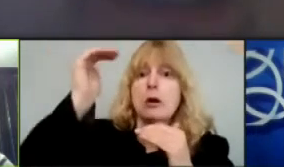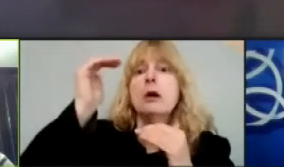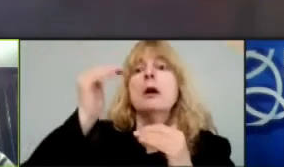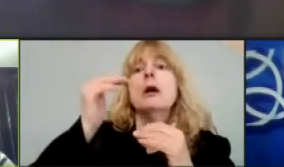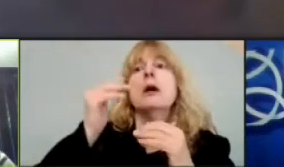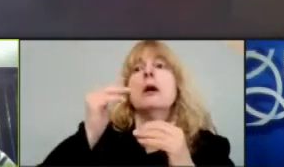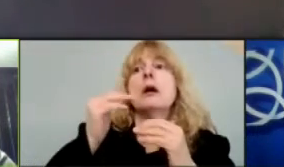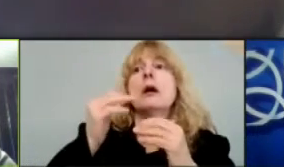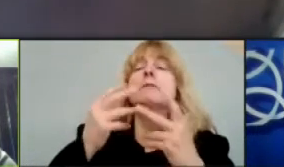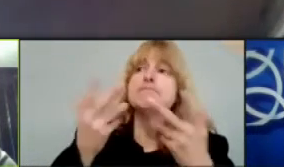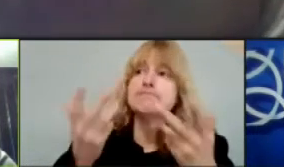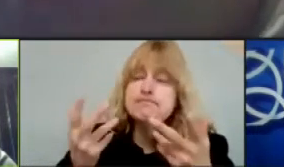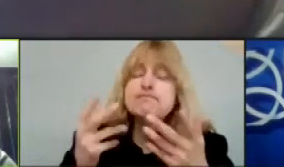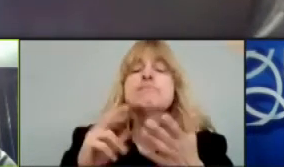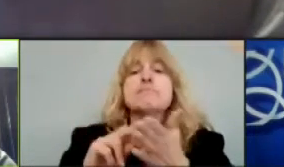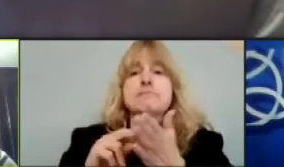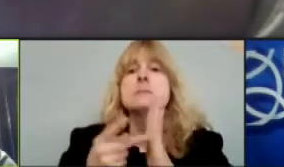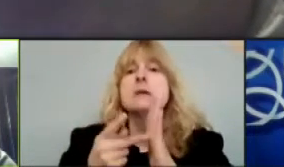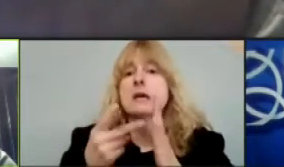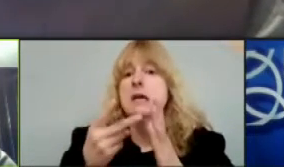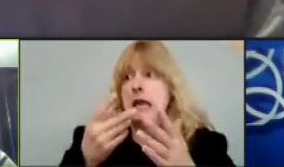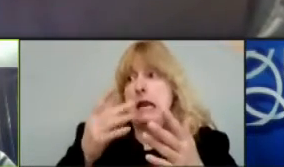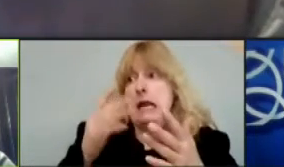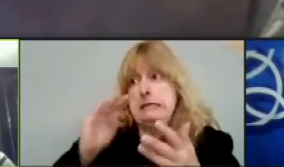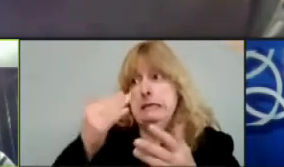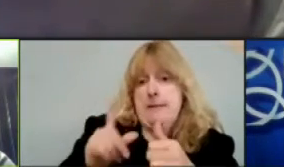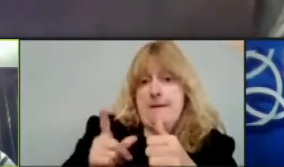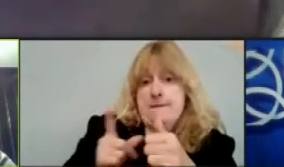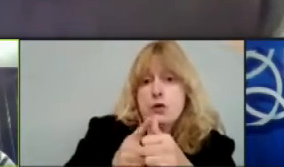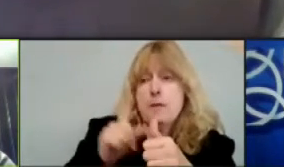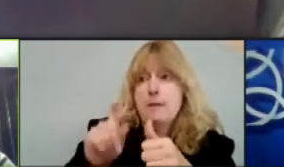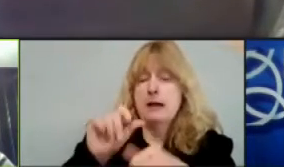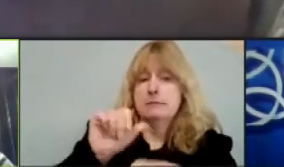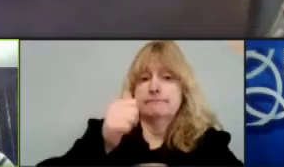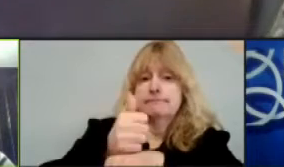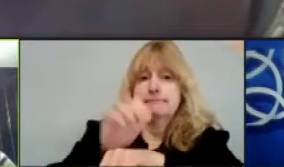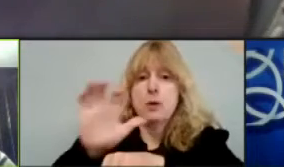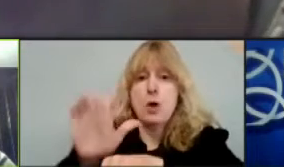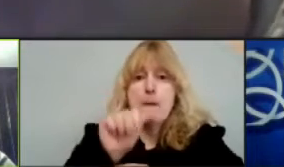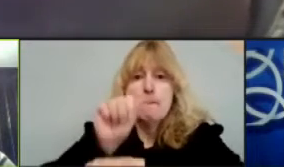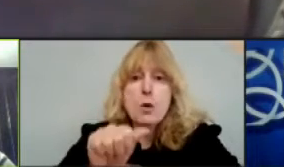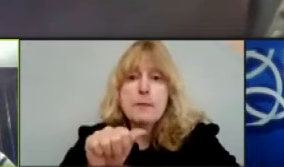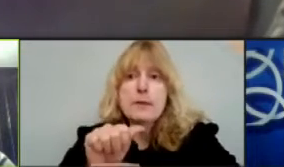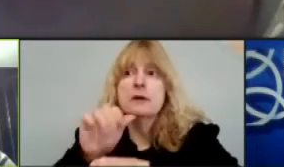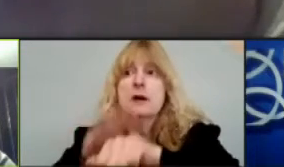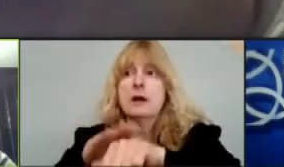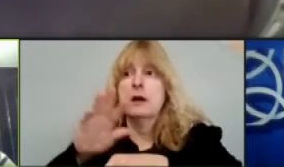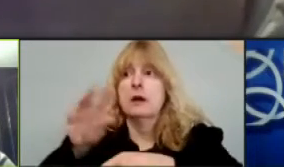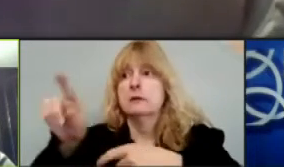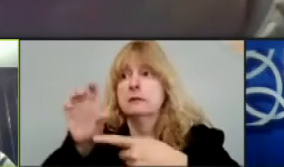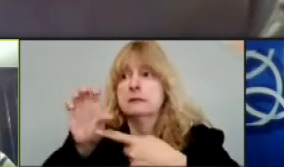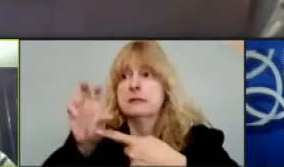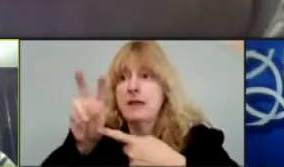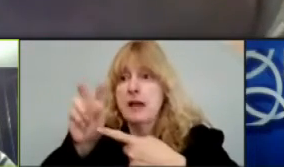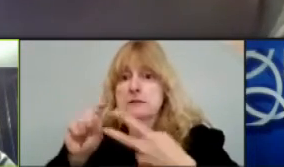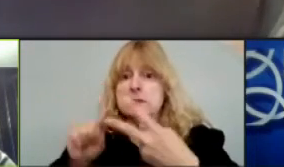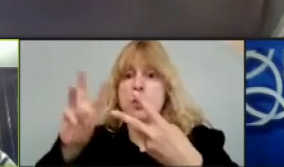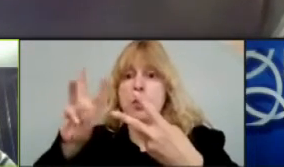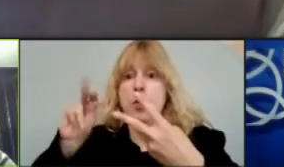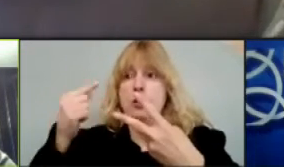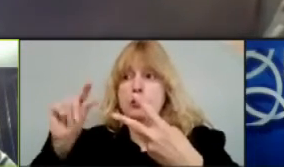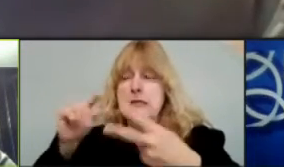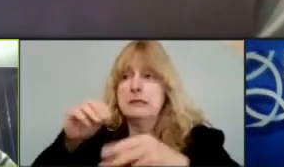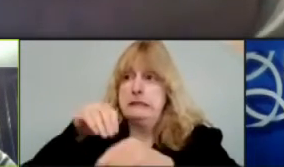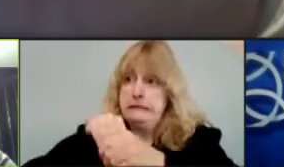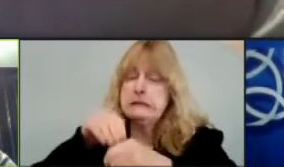to set up an appointment at a Walgreens or a CVS in Metro Detroit in order to gain access. But